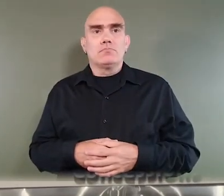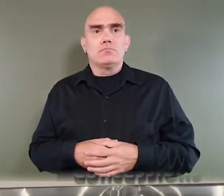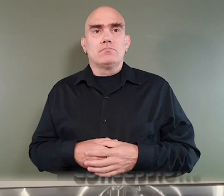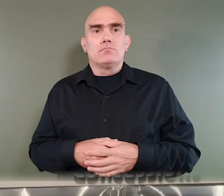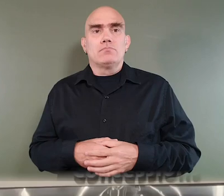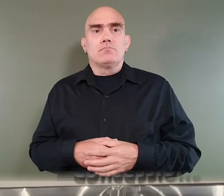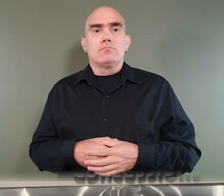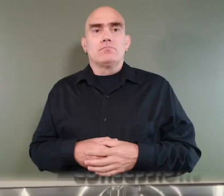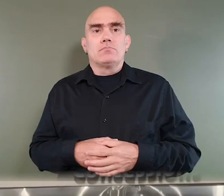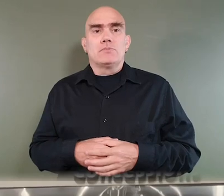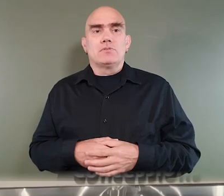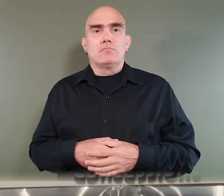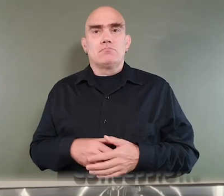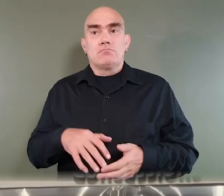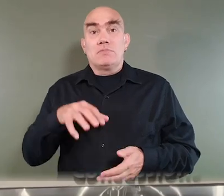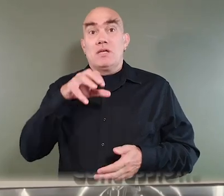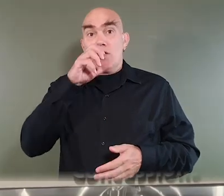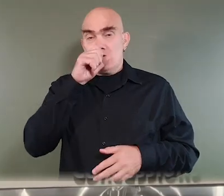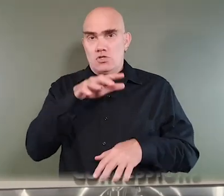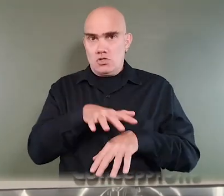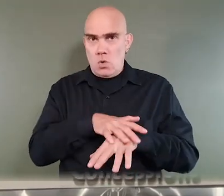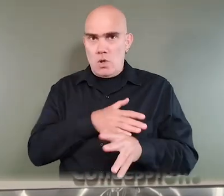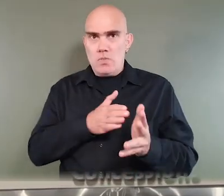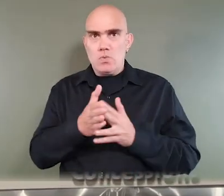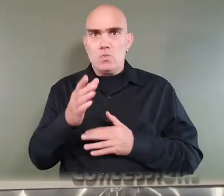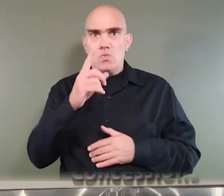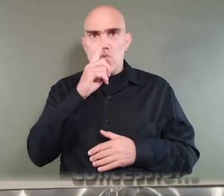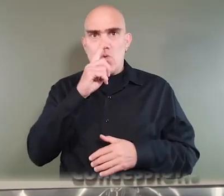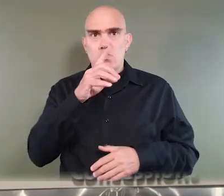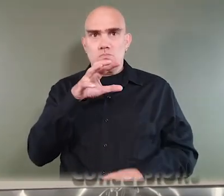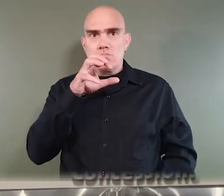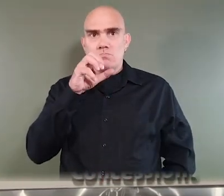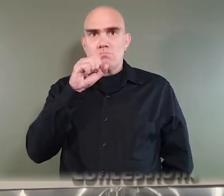Inhale slowly through the nose.